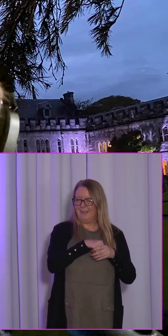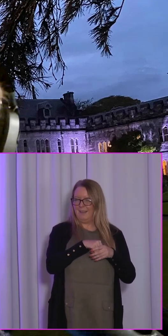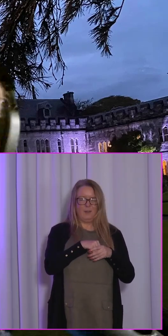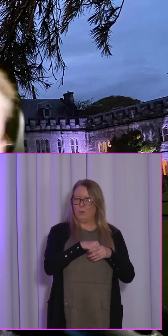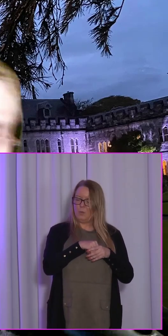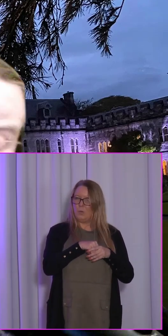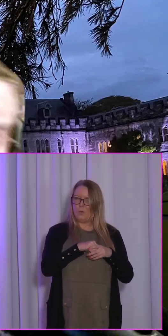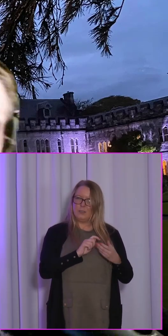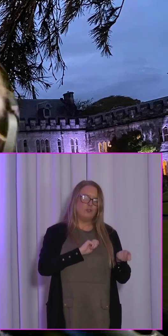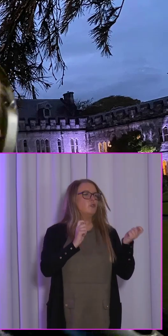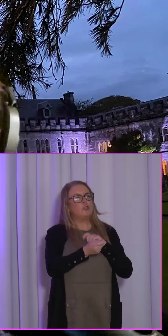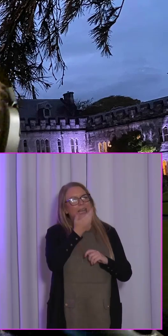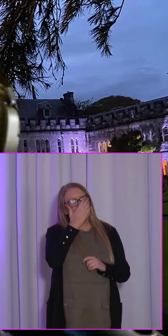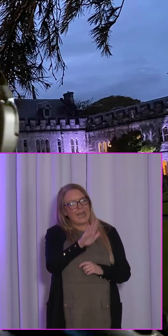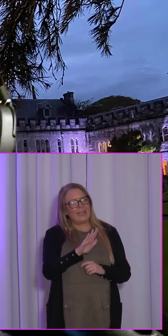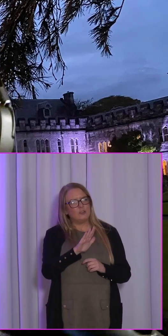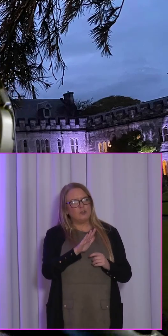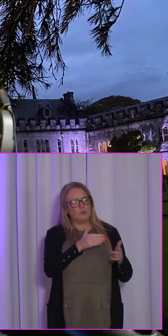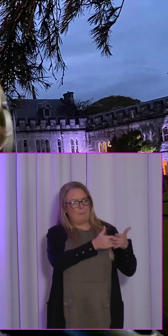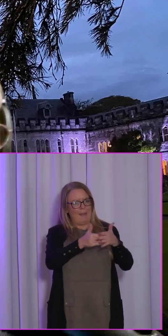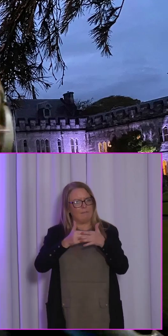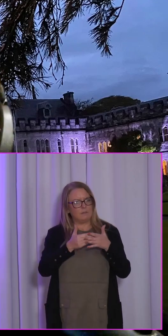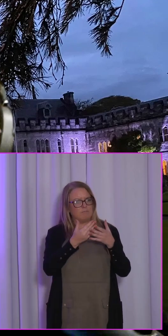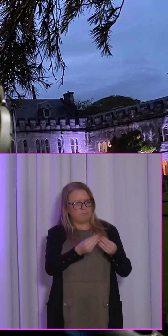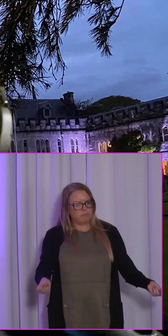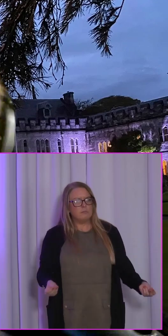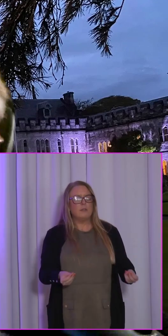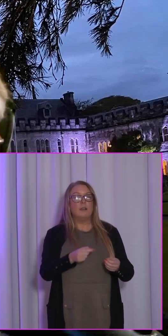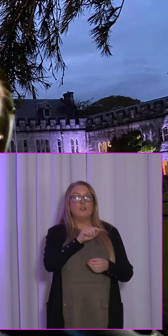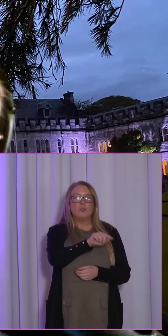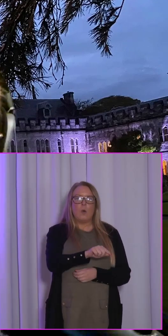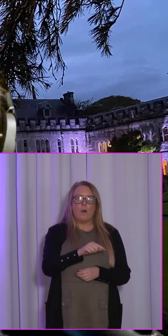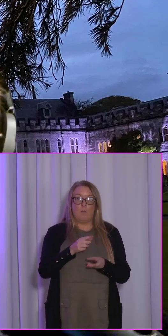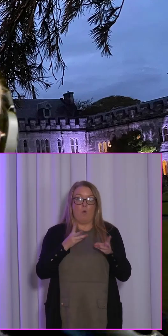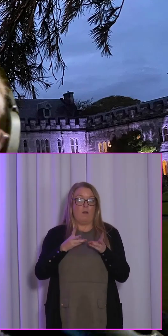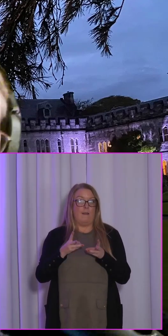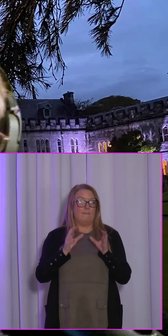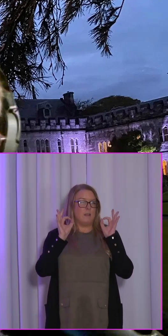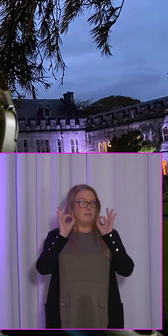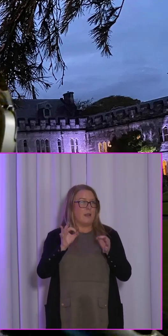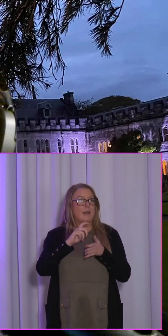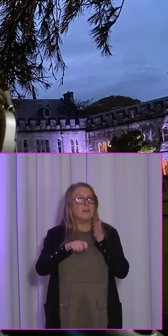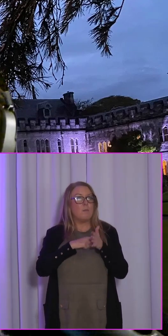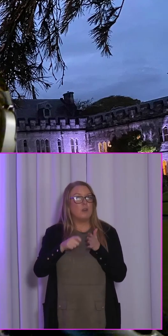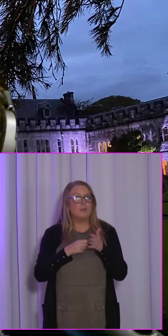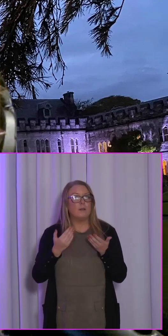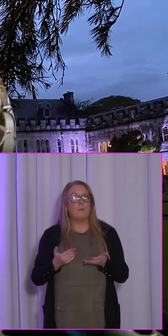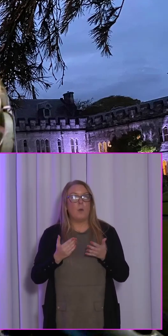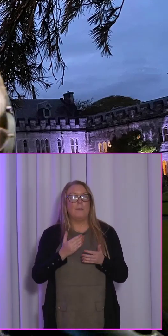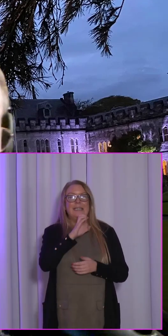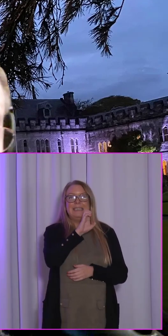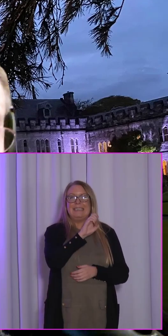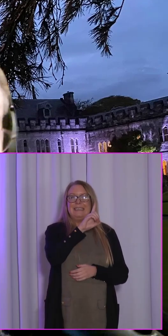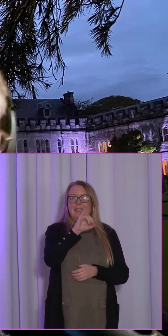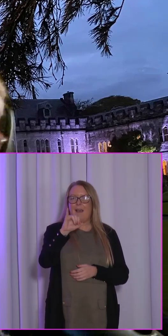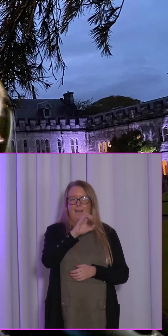attitude and to rip down those barriers. So I'm currently working on some fantastic projects with the European Union's EDI